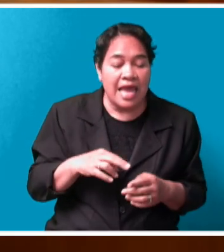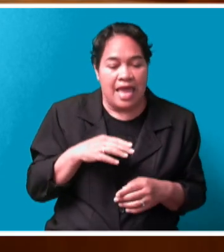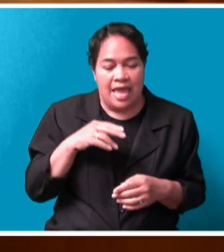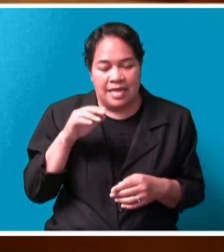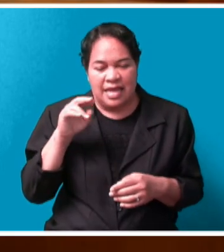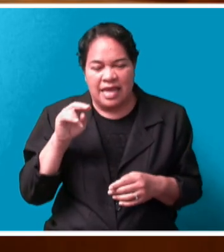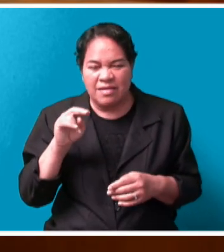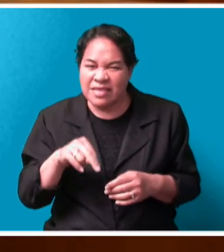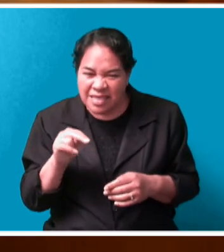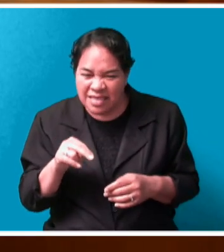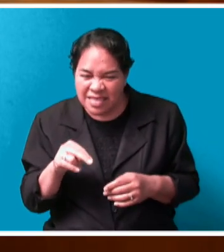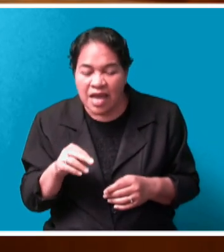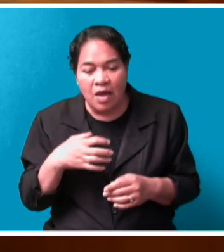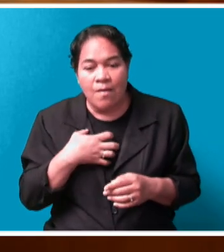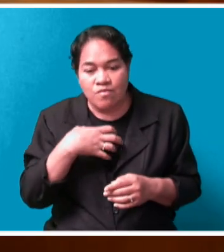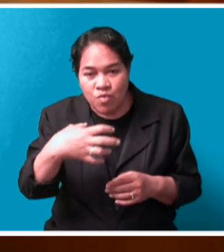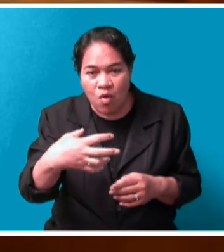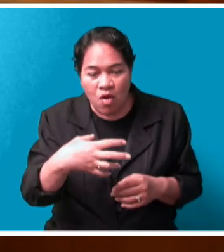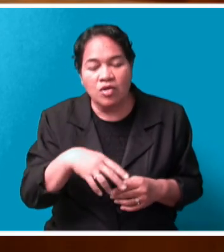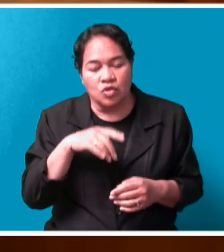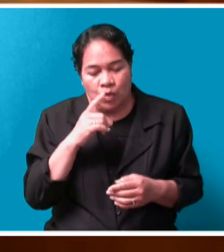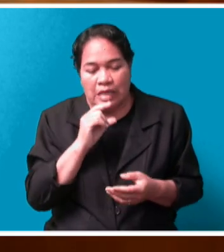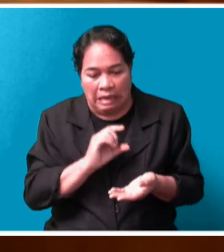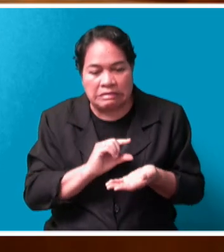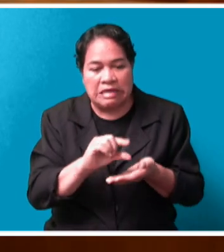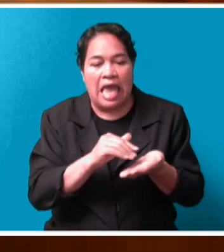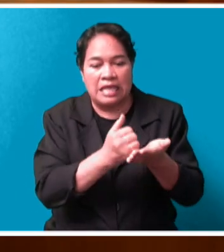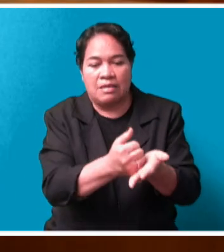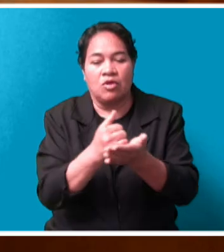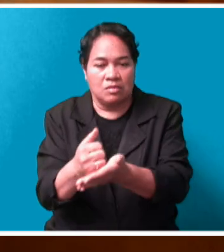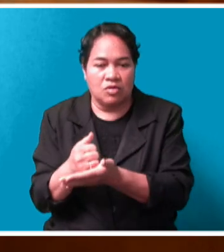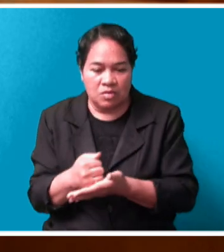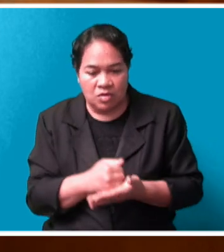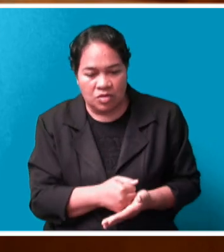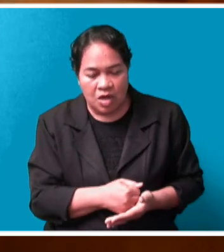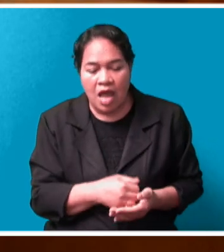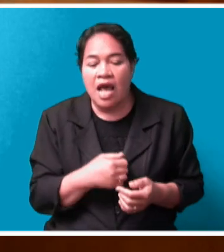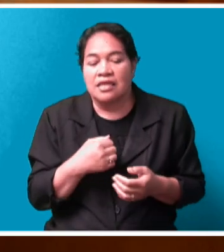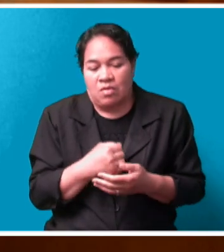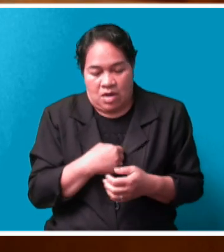greater. It supports our commitment to leaving no one behind